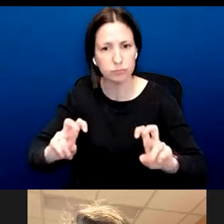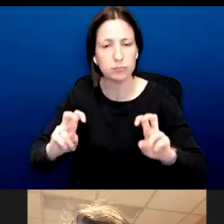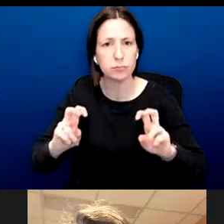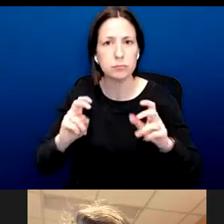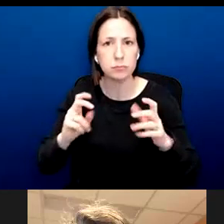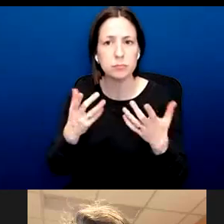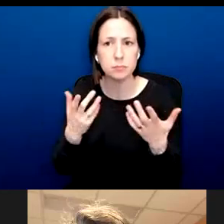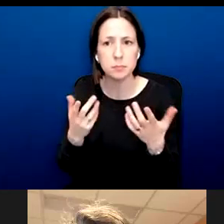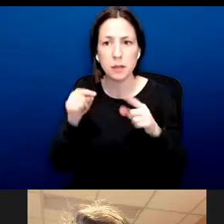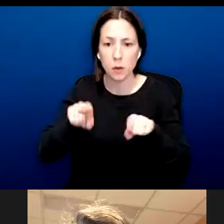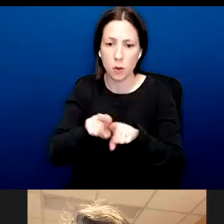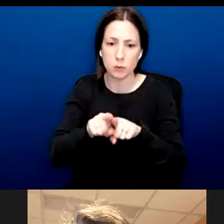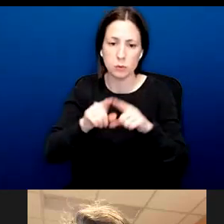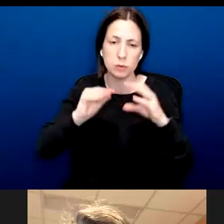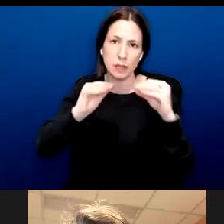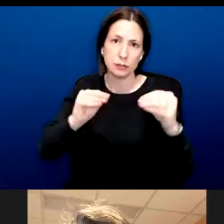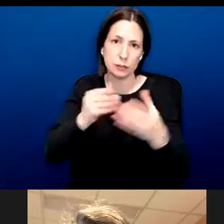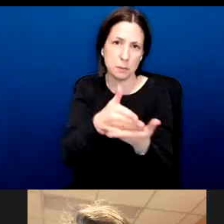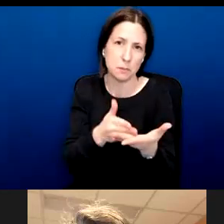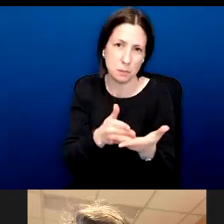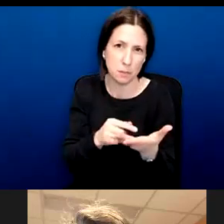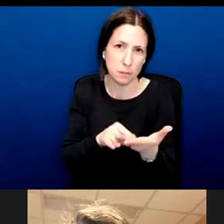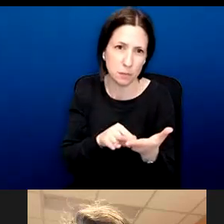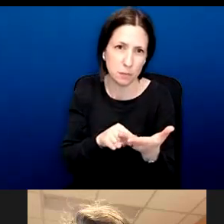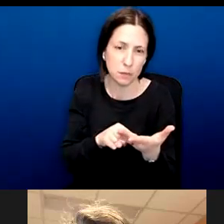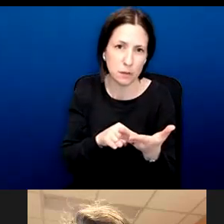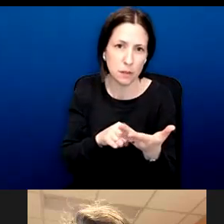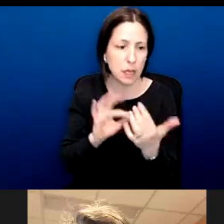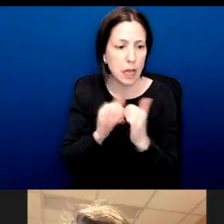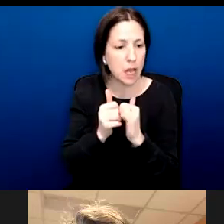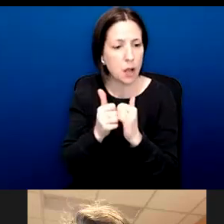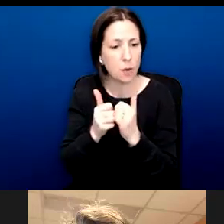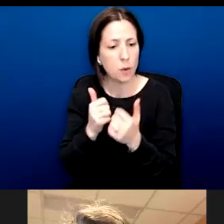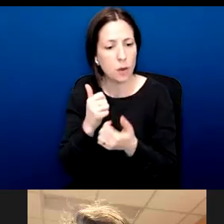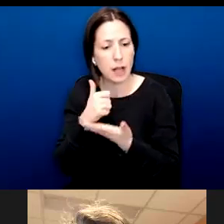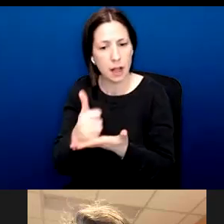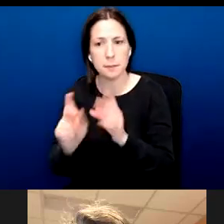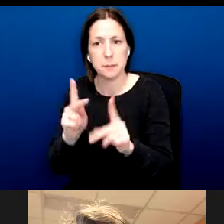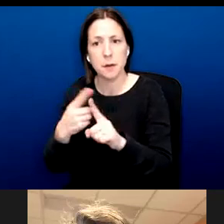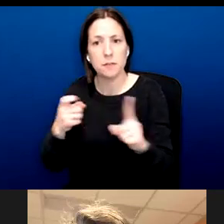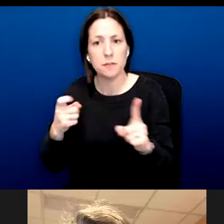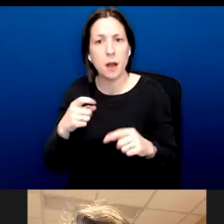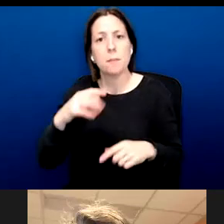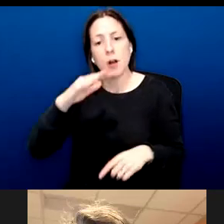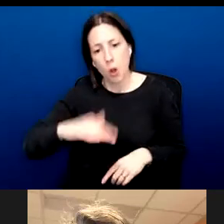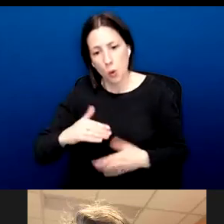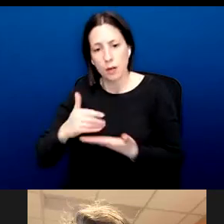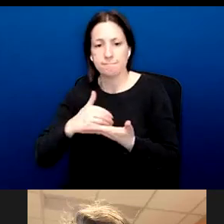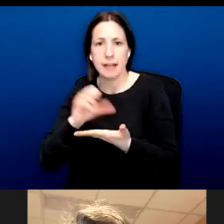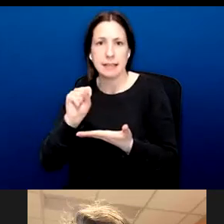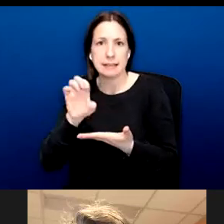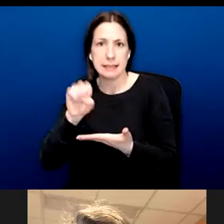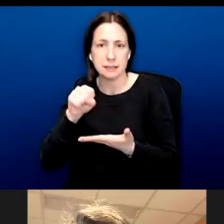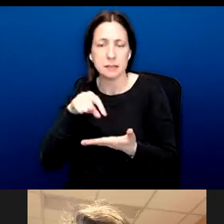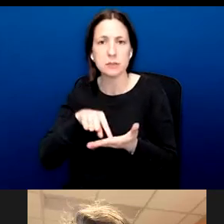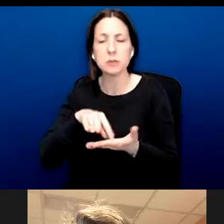educational component when we're talking about, especially trying to help people from, you know, lower SES or just people who are